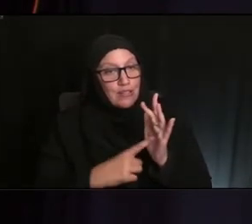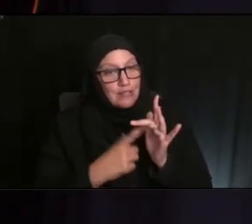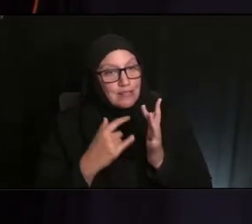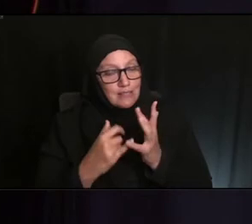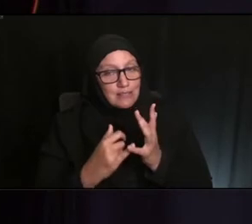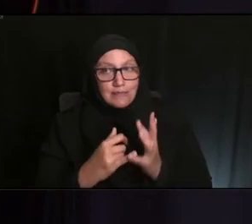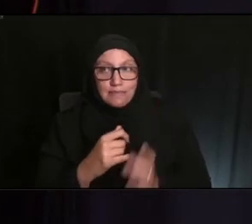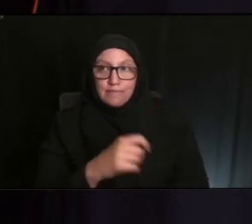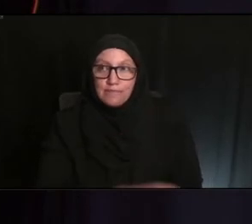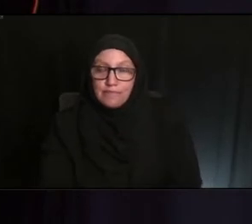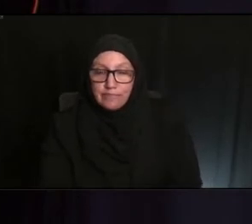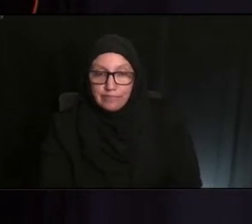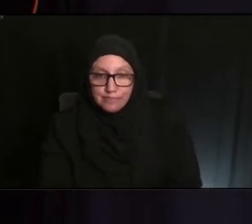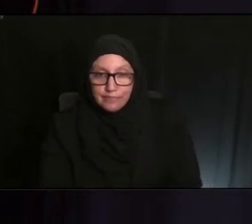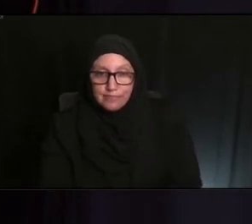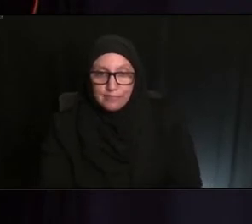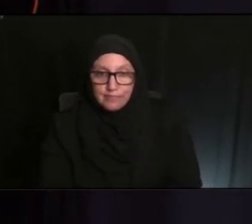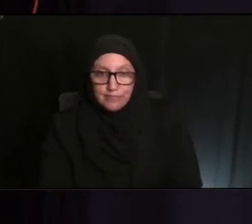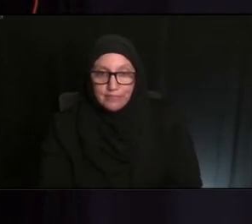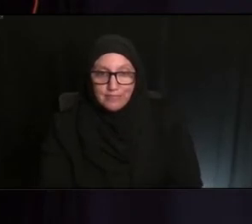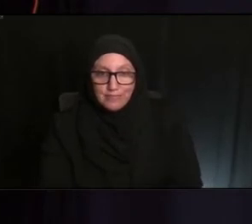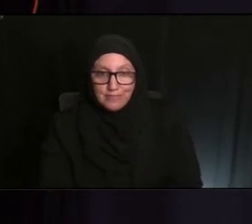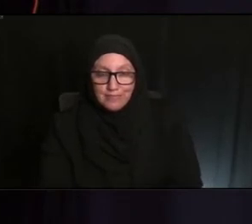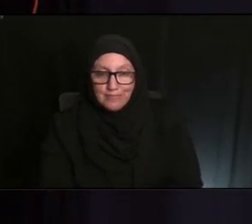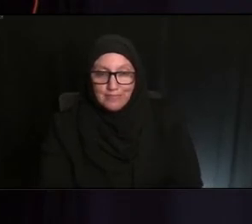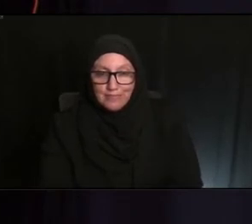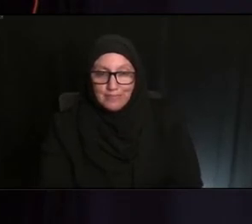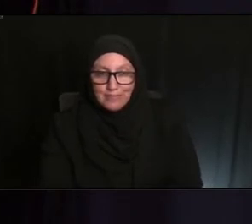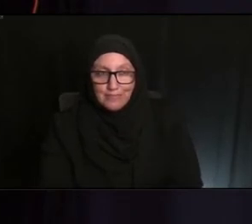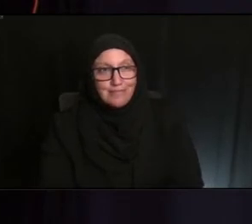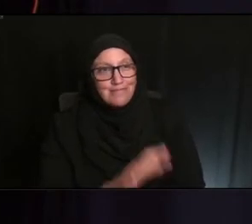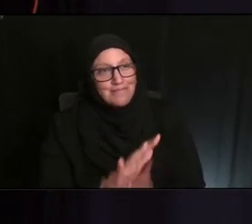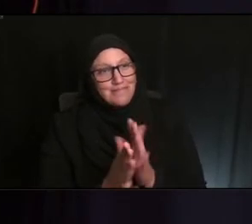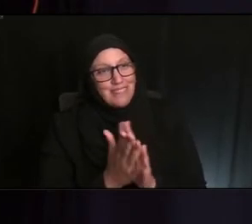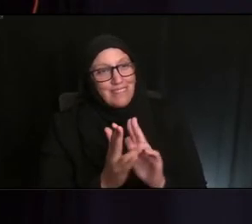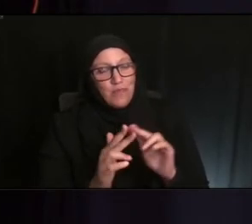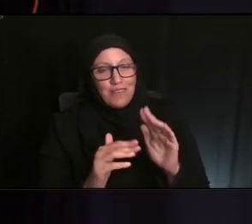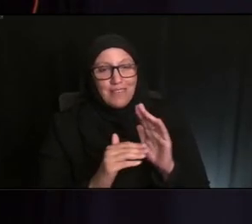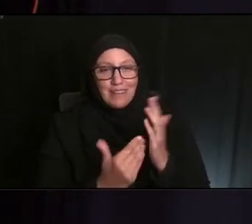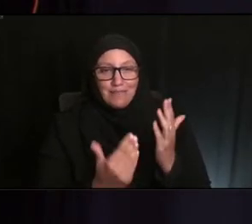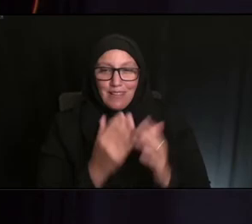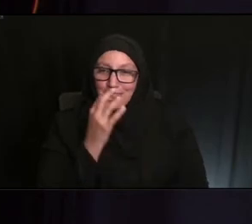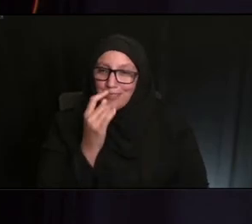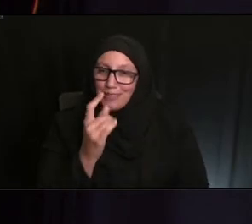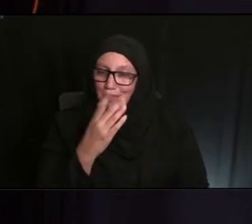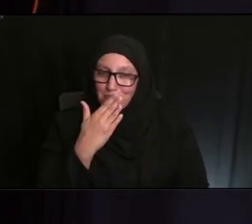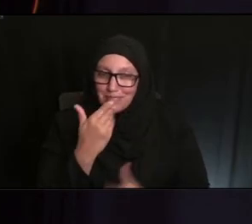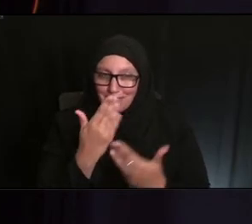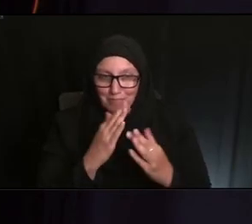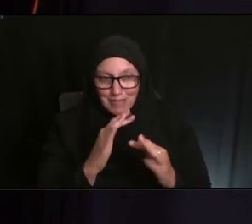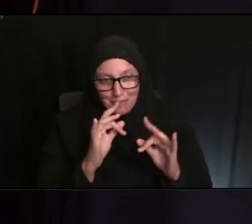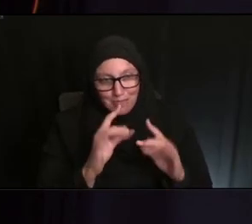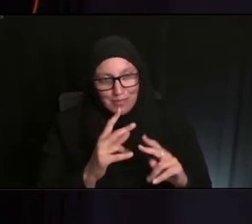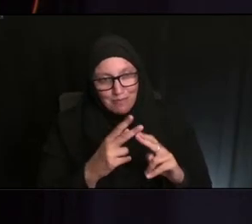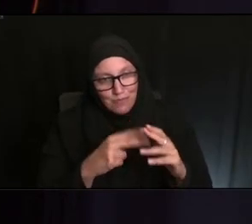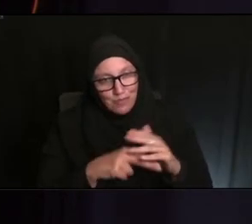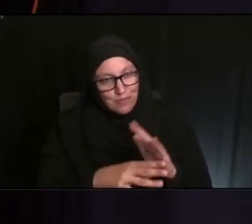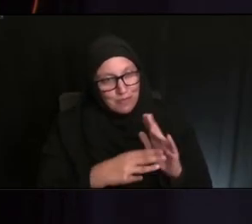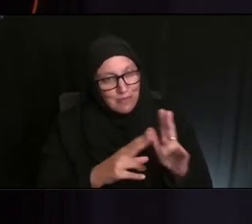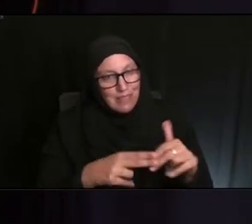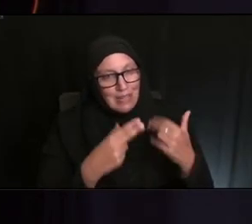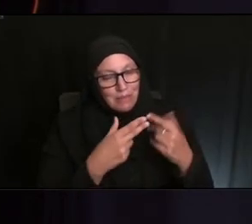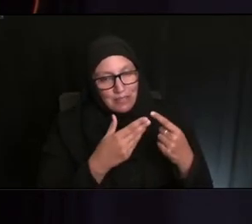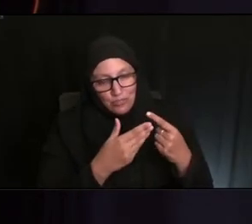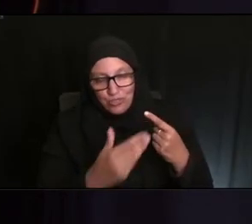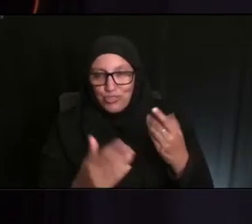And pretty much we'll leave it at that. Wa sallallahumma ala Muhammad wa alihi at-tayyibin at-tahirin.